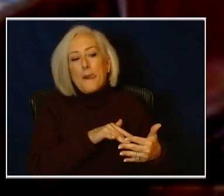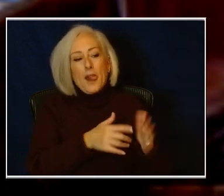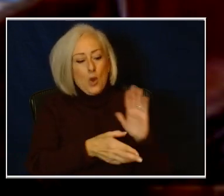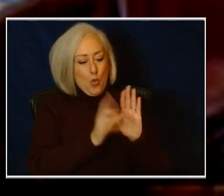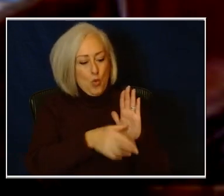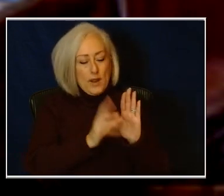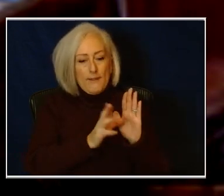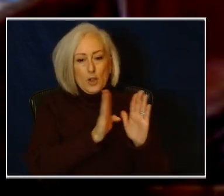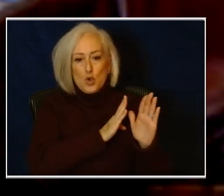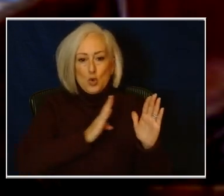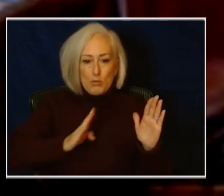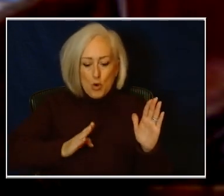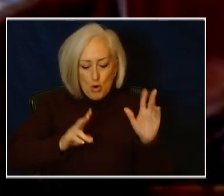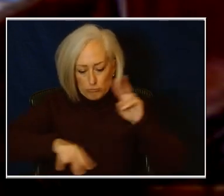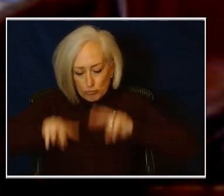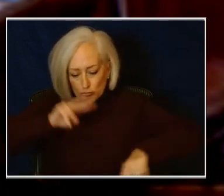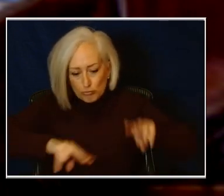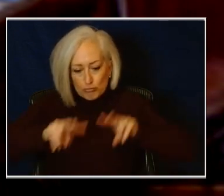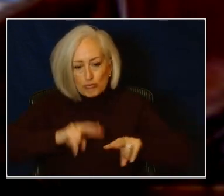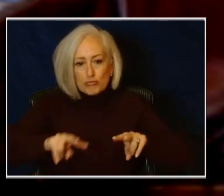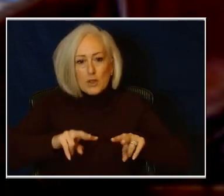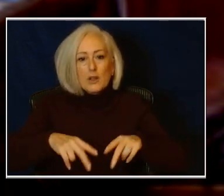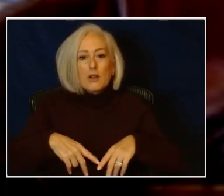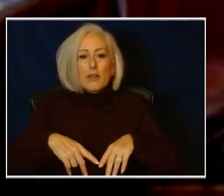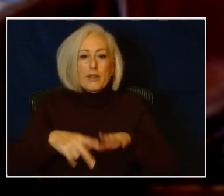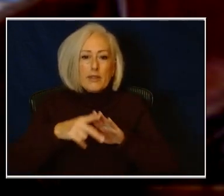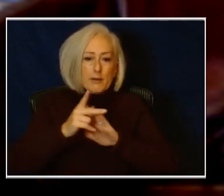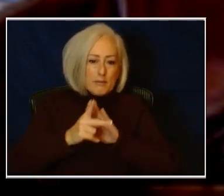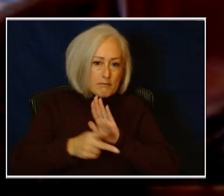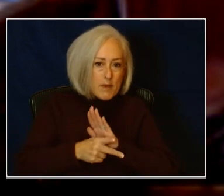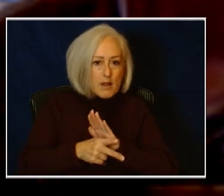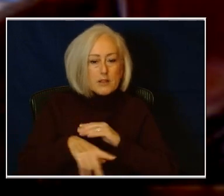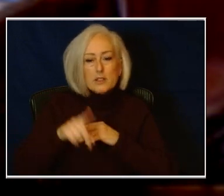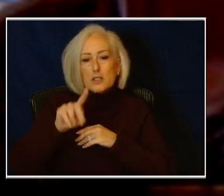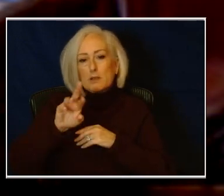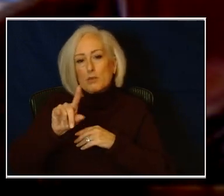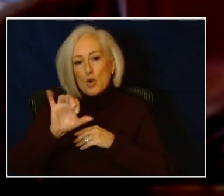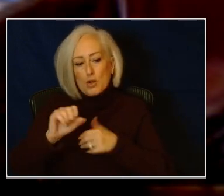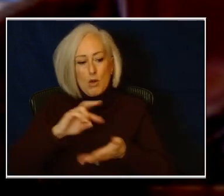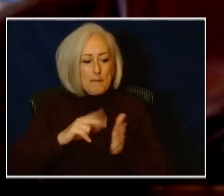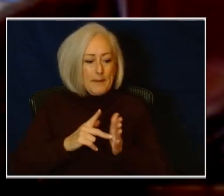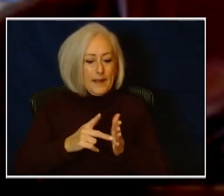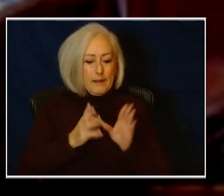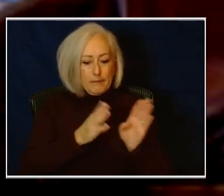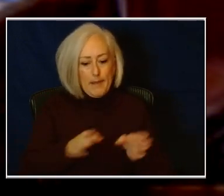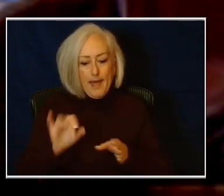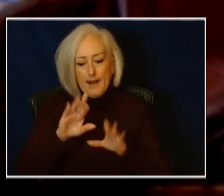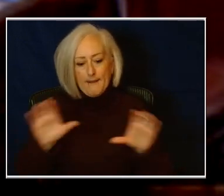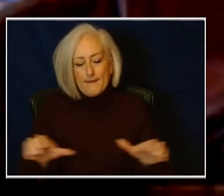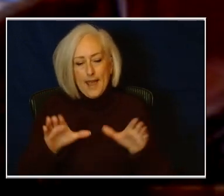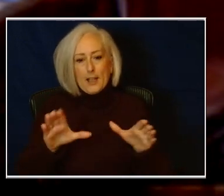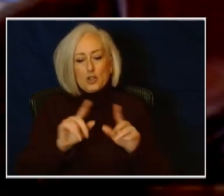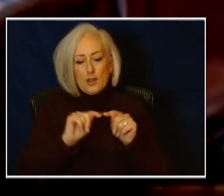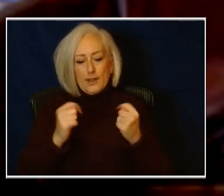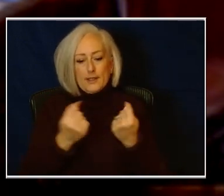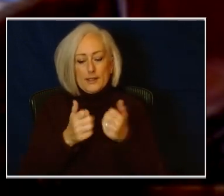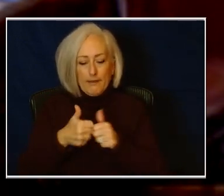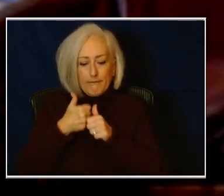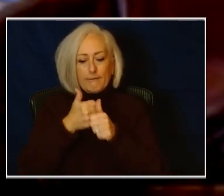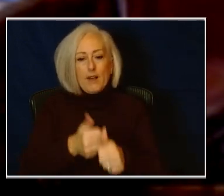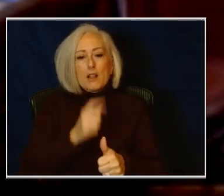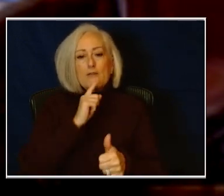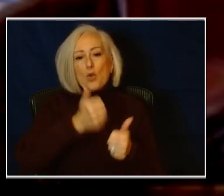boards that look at the protocol and this is basically the plan of action that the team needs to follow for